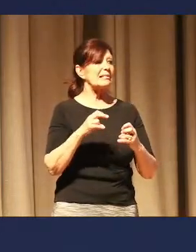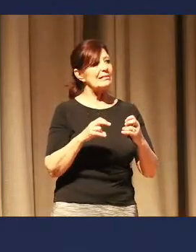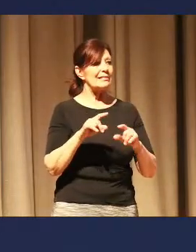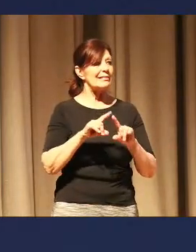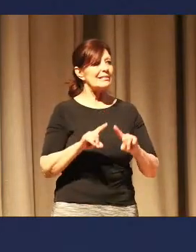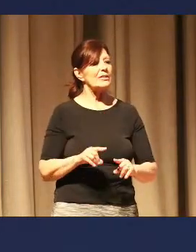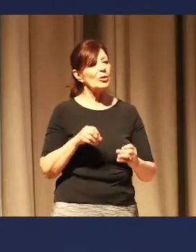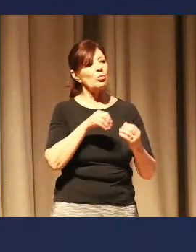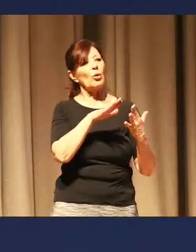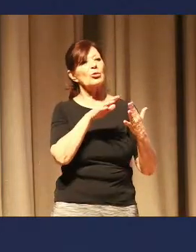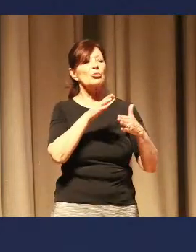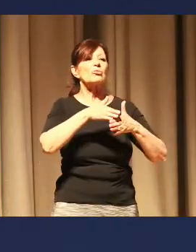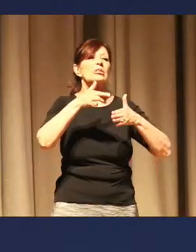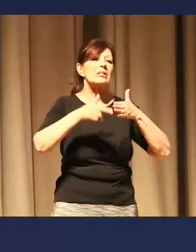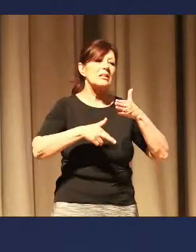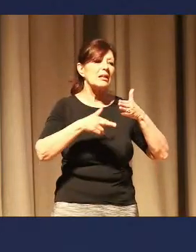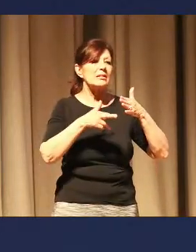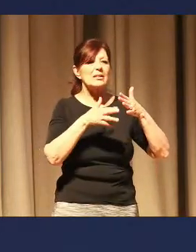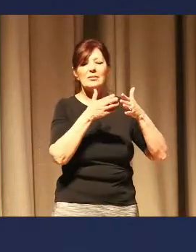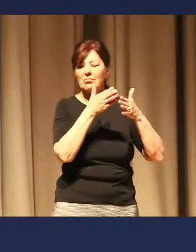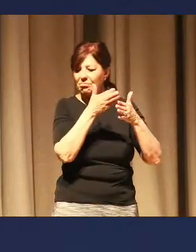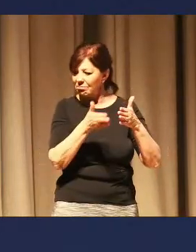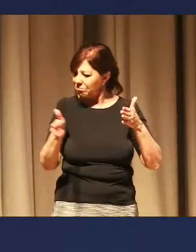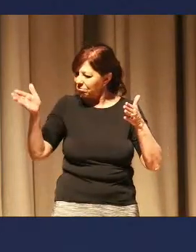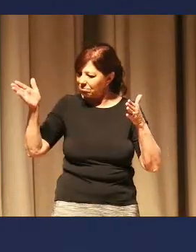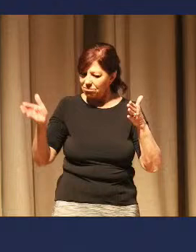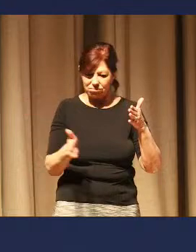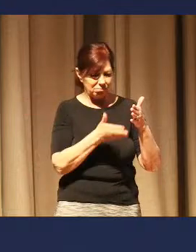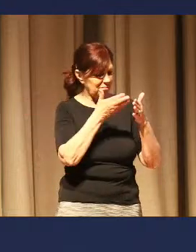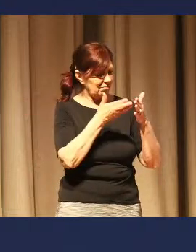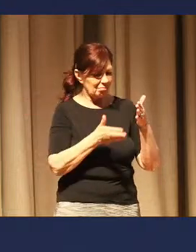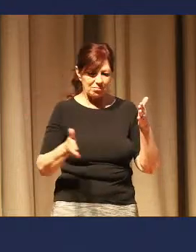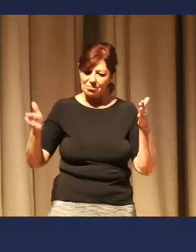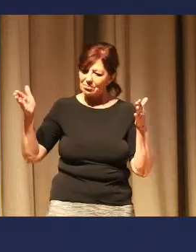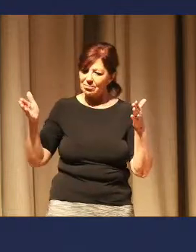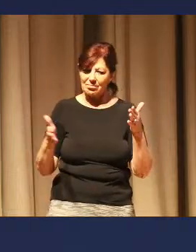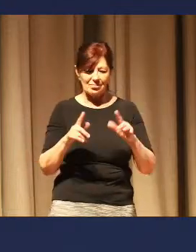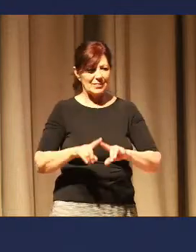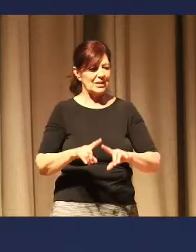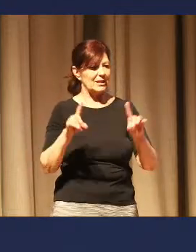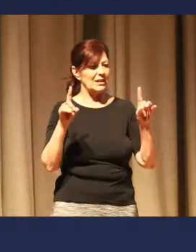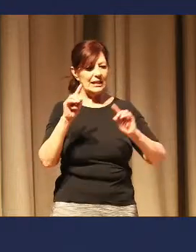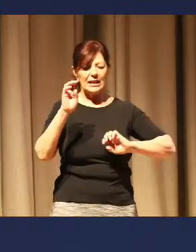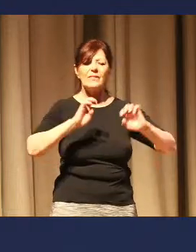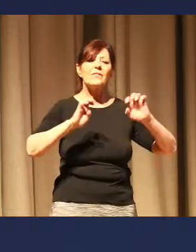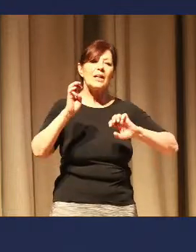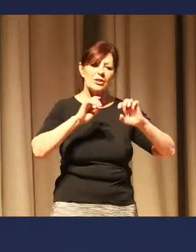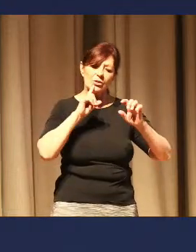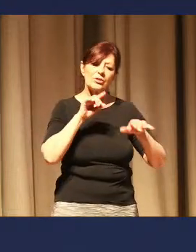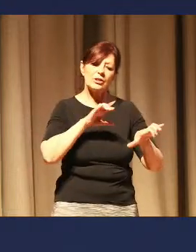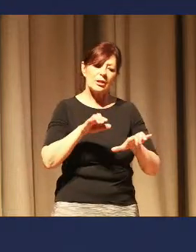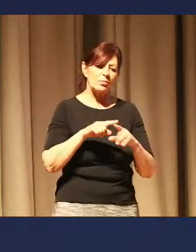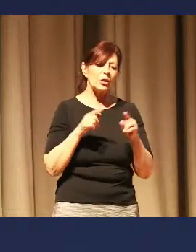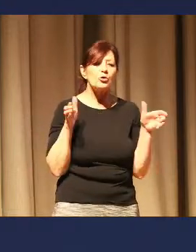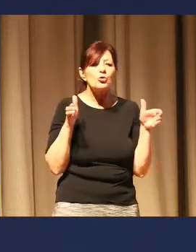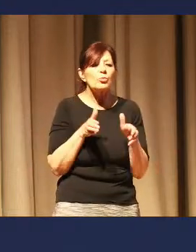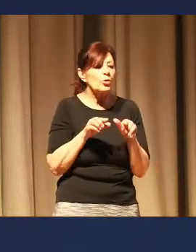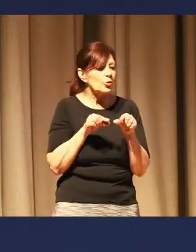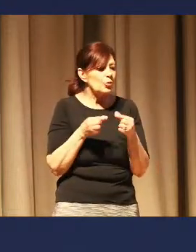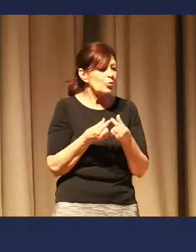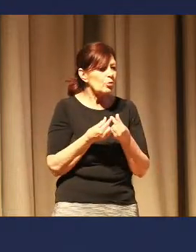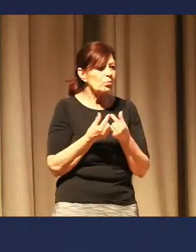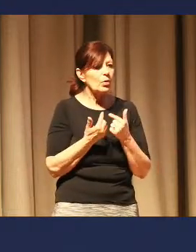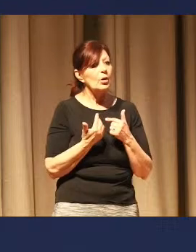that results in property assessments swinging wildly between municipalities. Evaluations are performed by a small group of